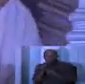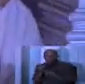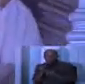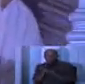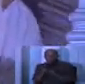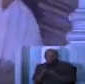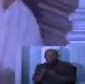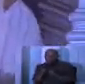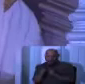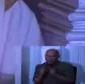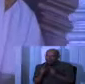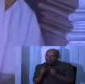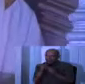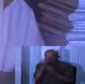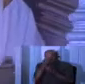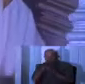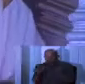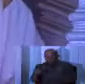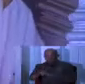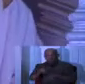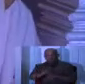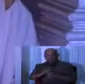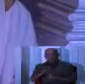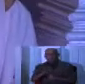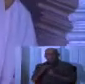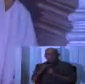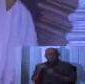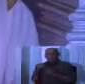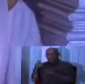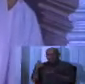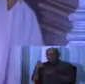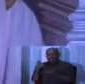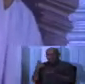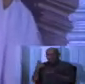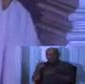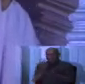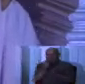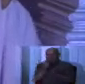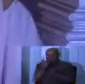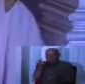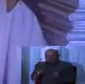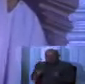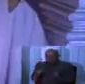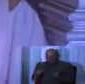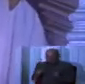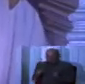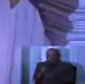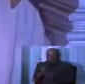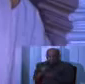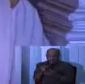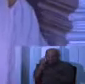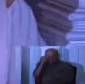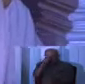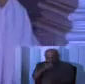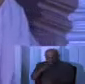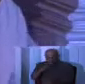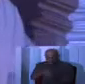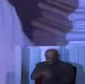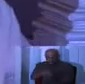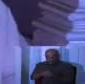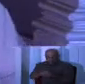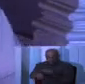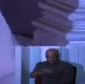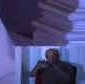to know what is happening in our church, especially over the next few weeks. As you know, next Sunday is the last Sunday of the year. It will